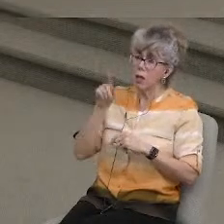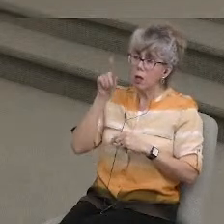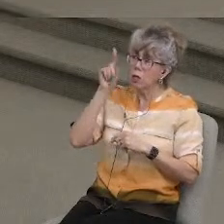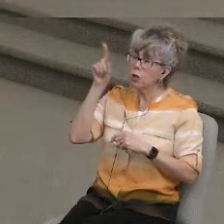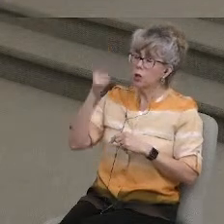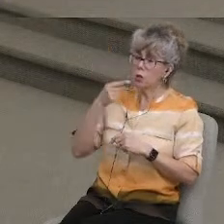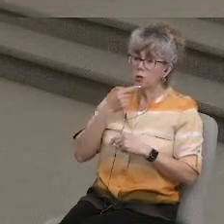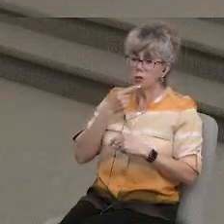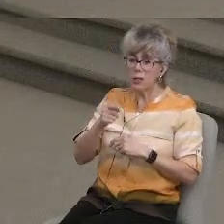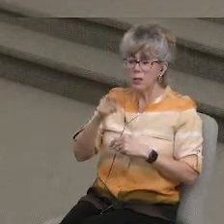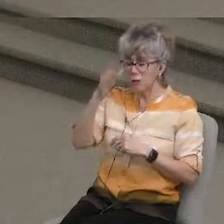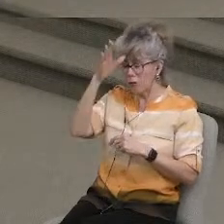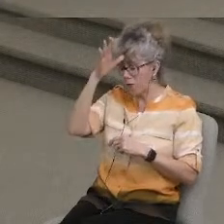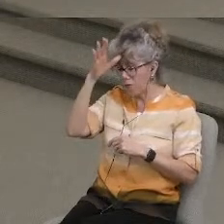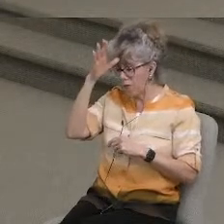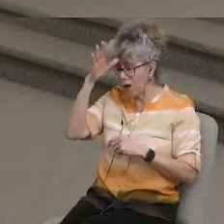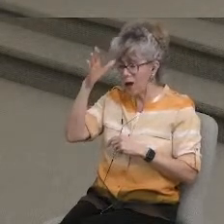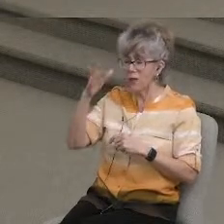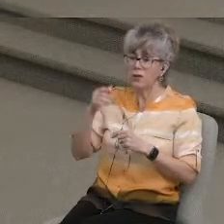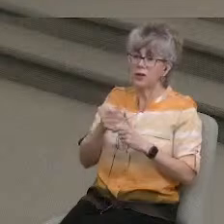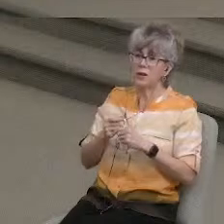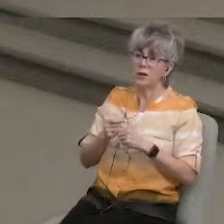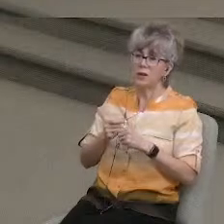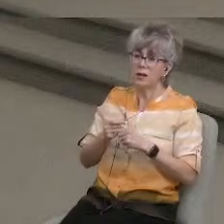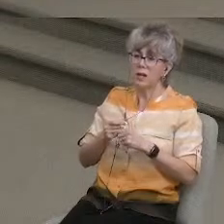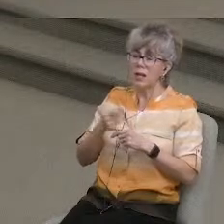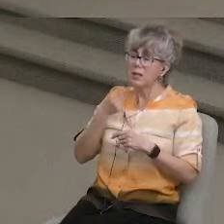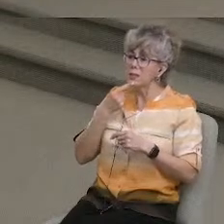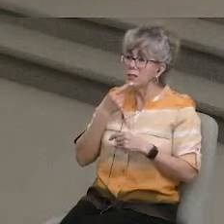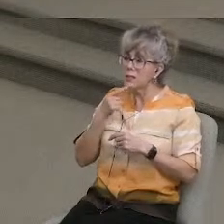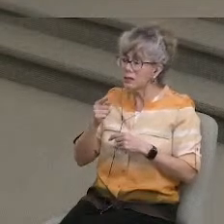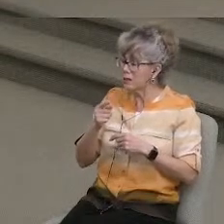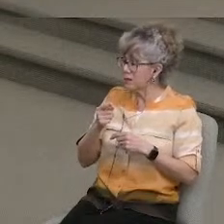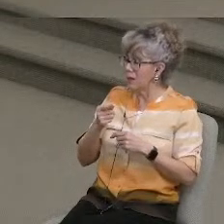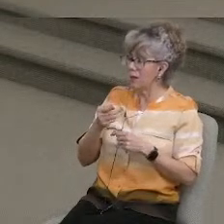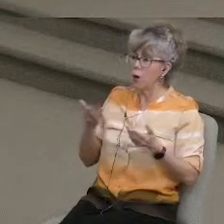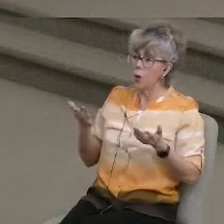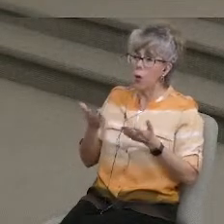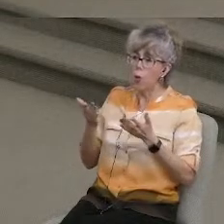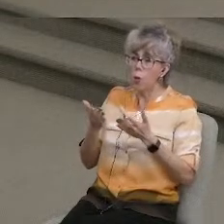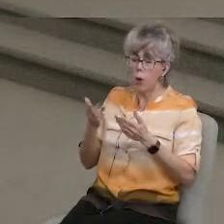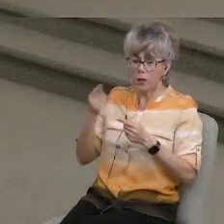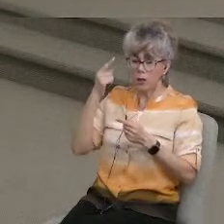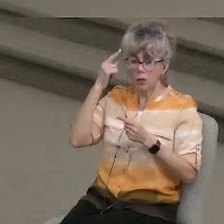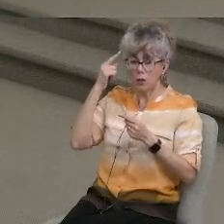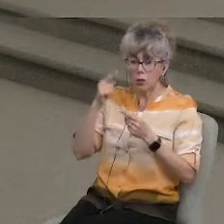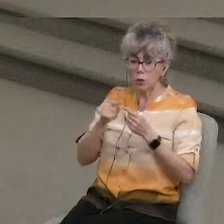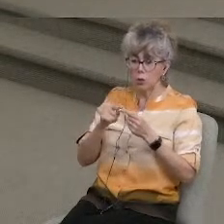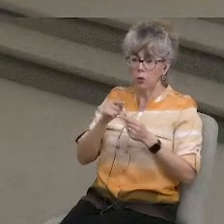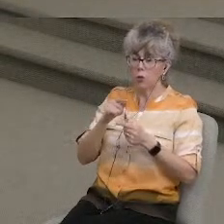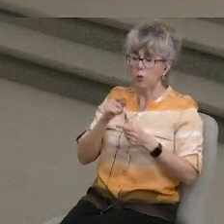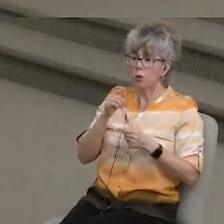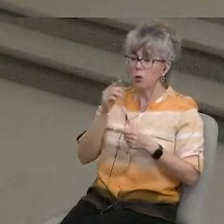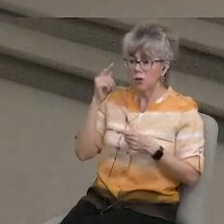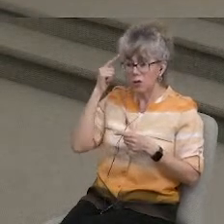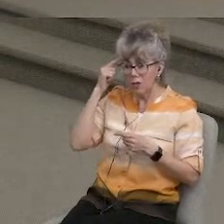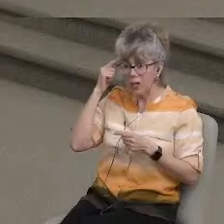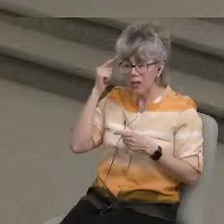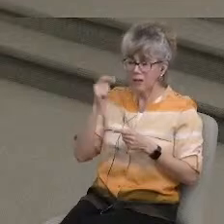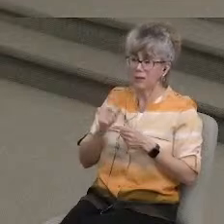the thing that you can't come up with words. You just sit and groan, and the Spirit says, Father, here's what Doug is